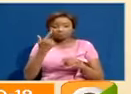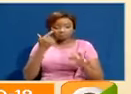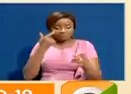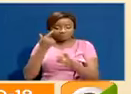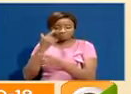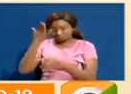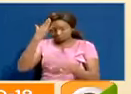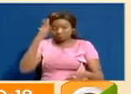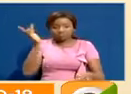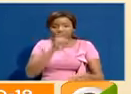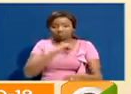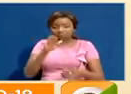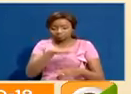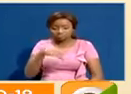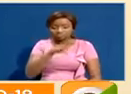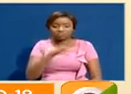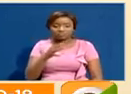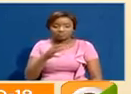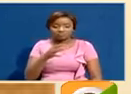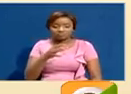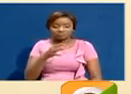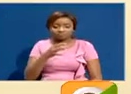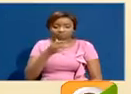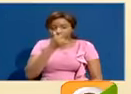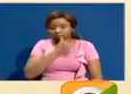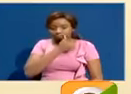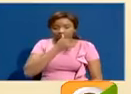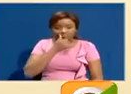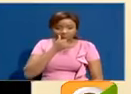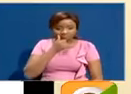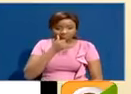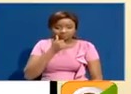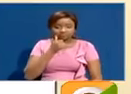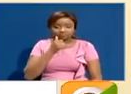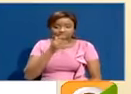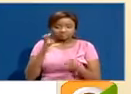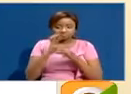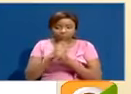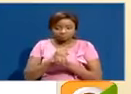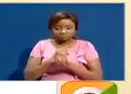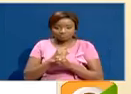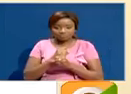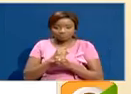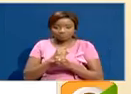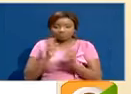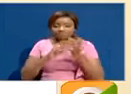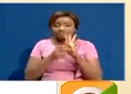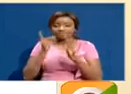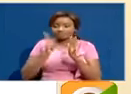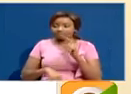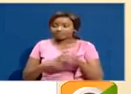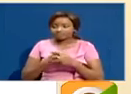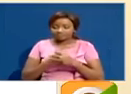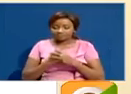actually recognize almost half the facilities are in the private and faith-based organization. So almost half of